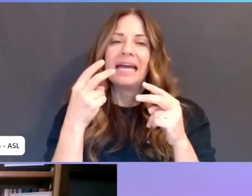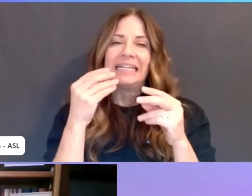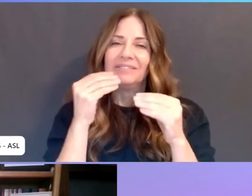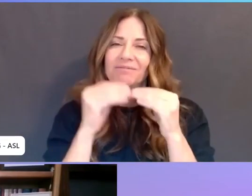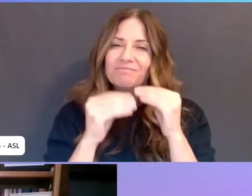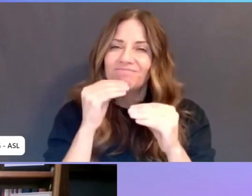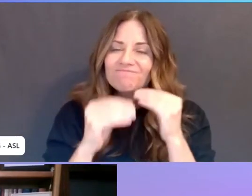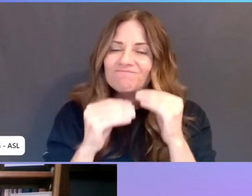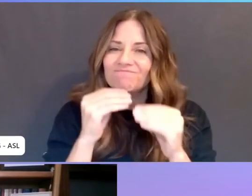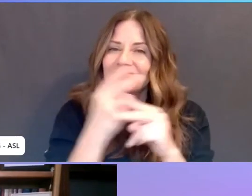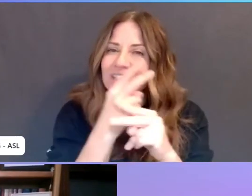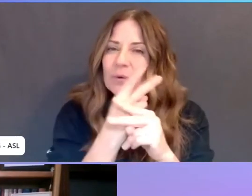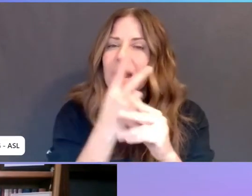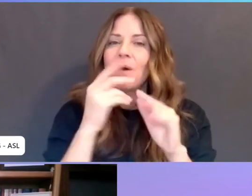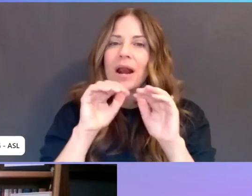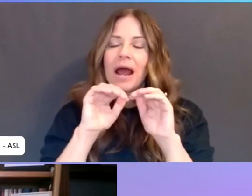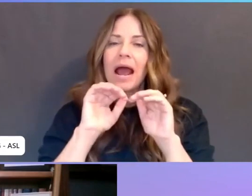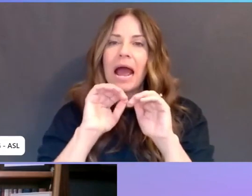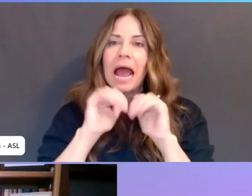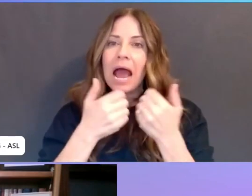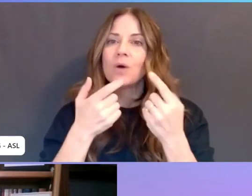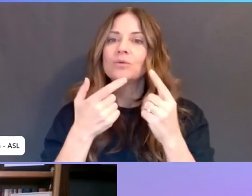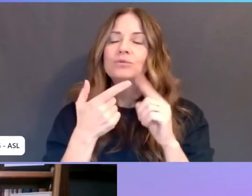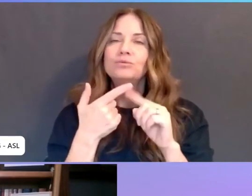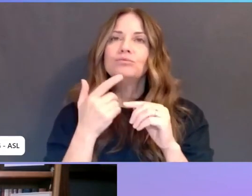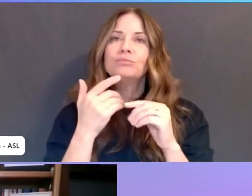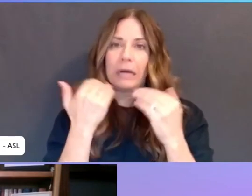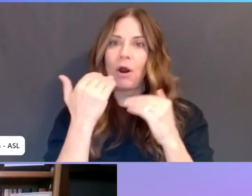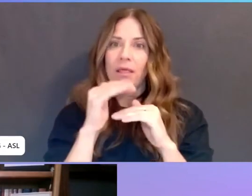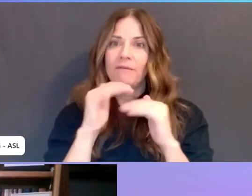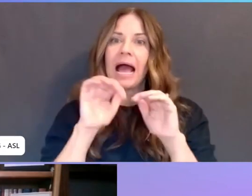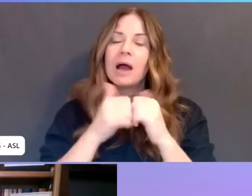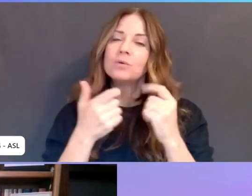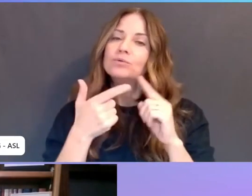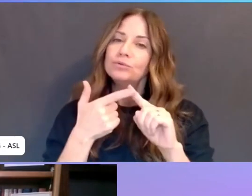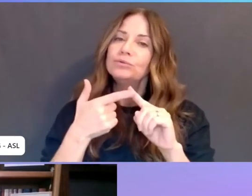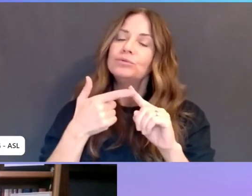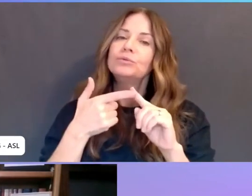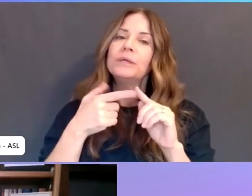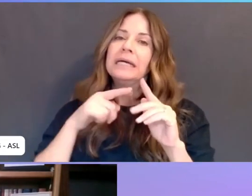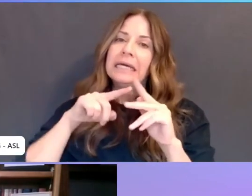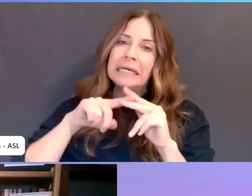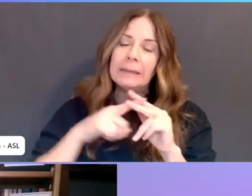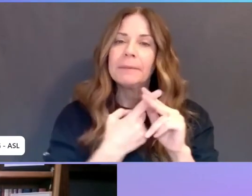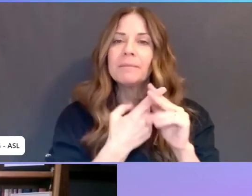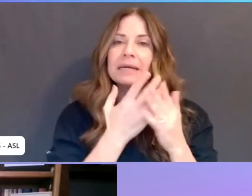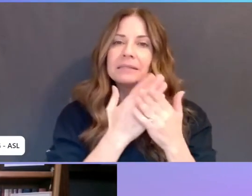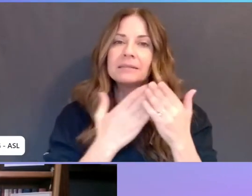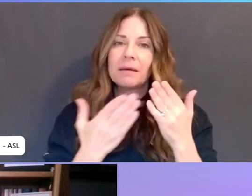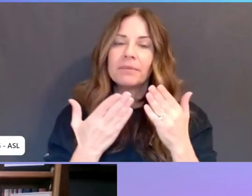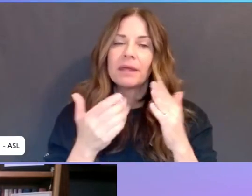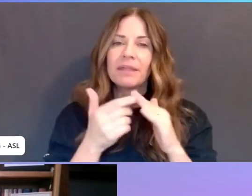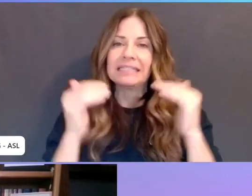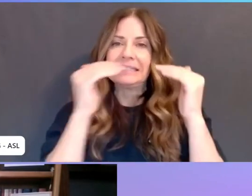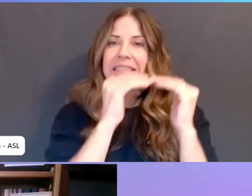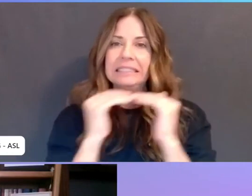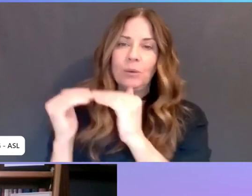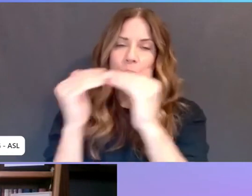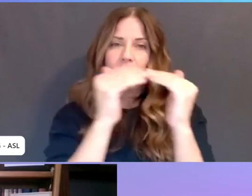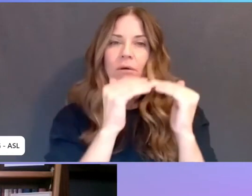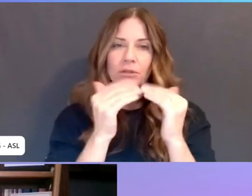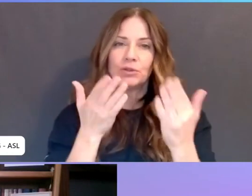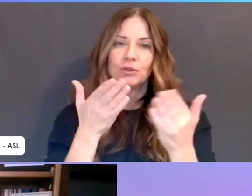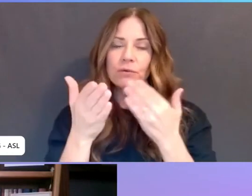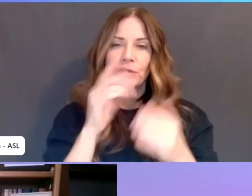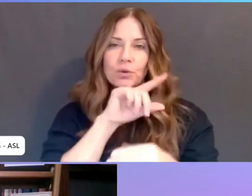how to, at our level, how to implement something that is of equal service or quality